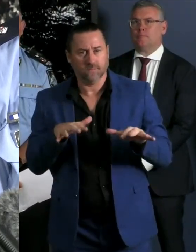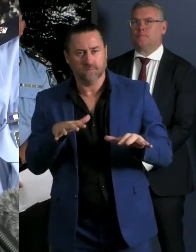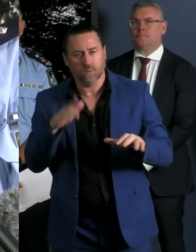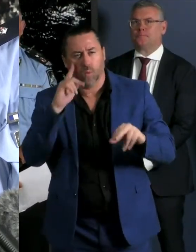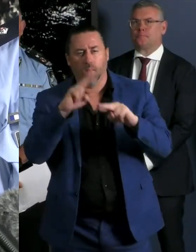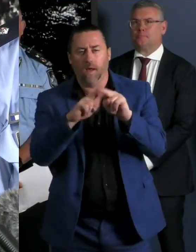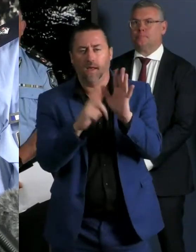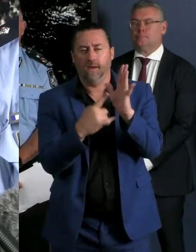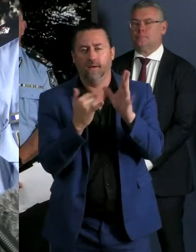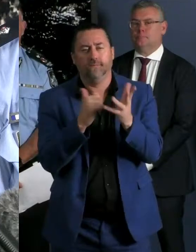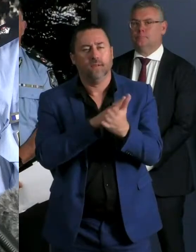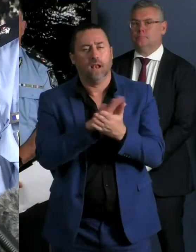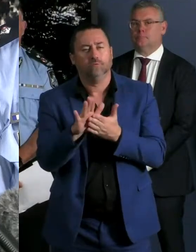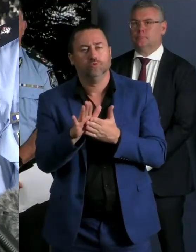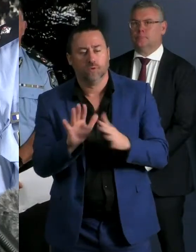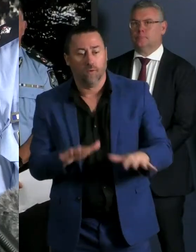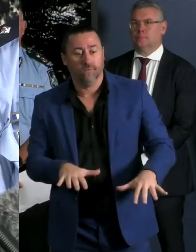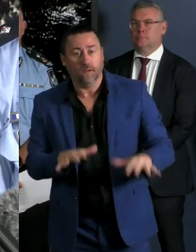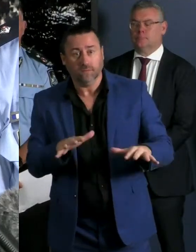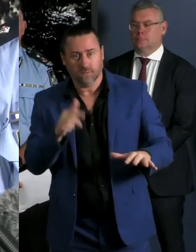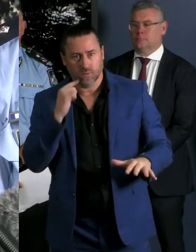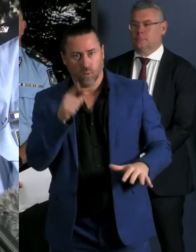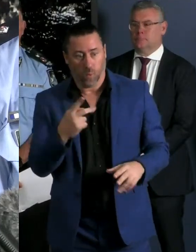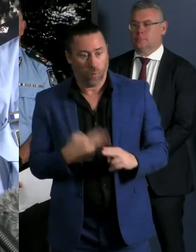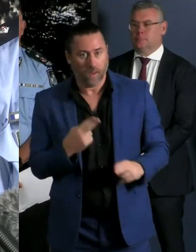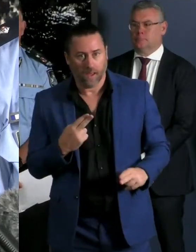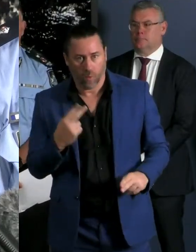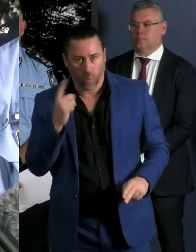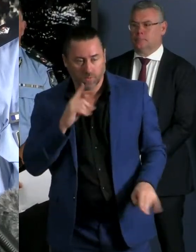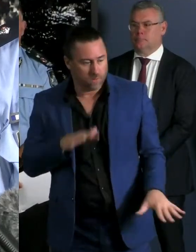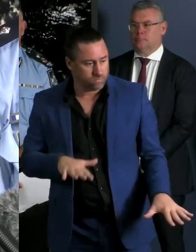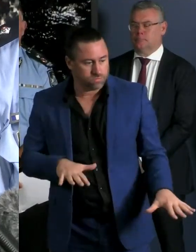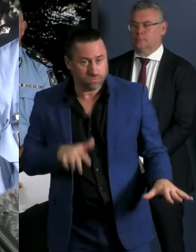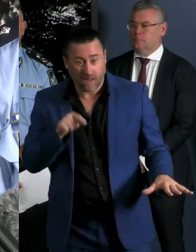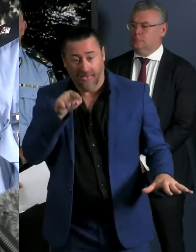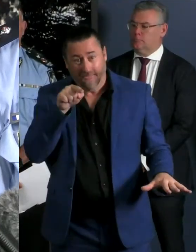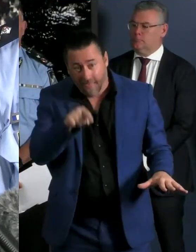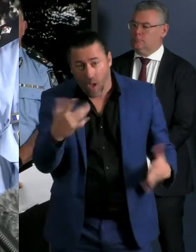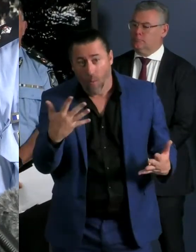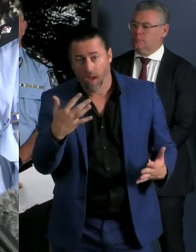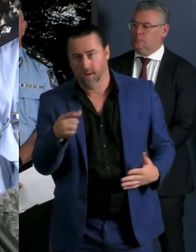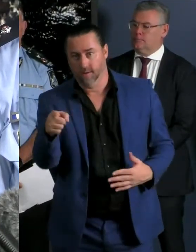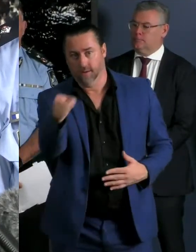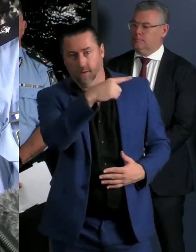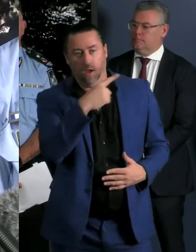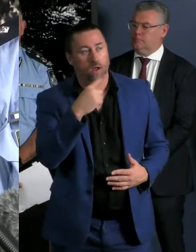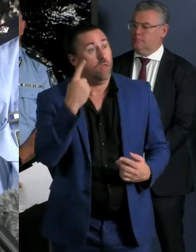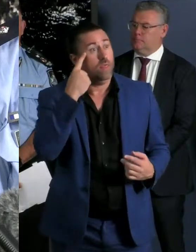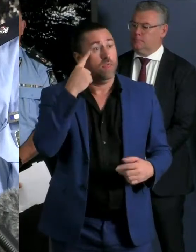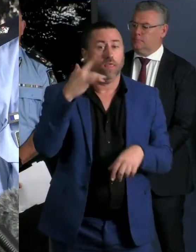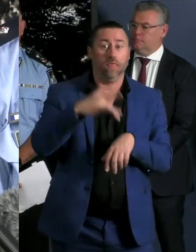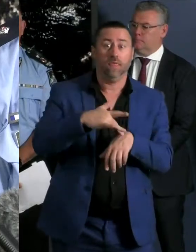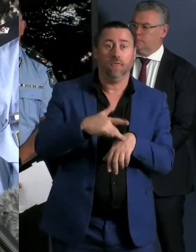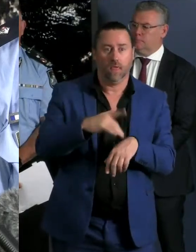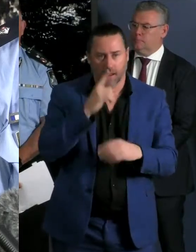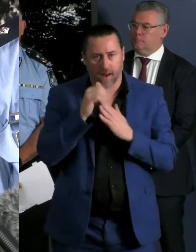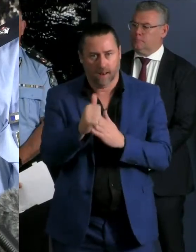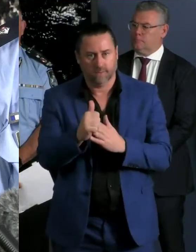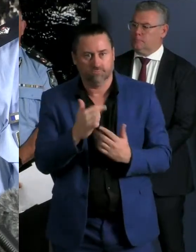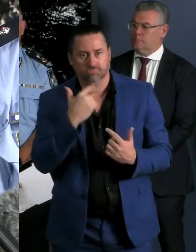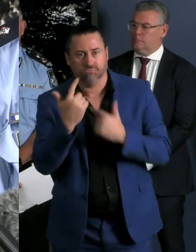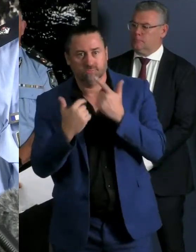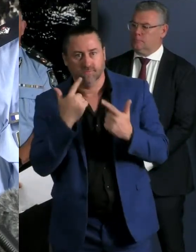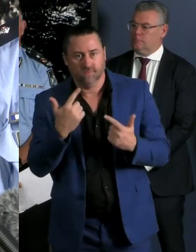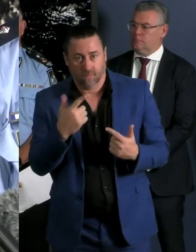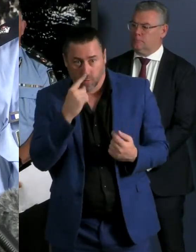flash flooding within that warning area that may lead to dangerous and life-threatening flash flooding. And that's from locally intense